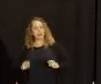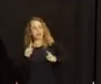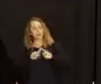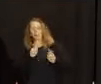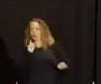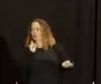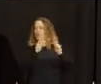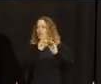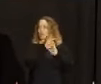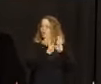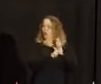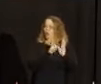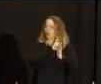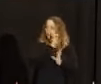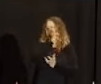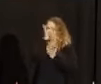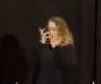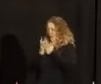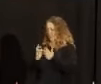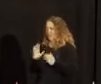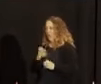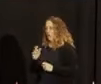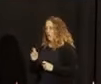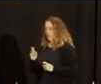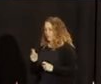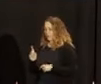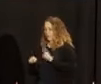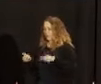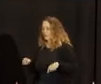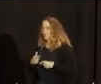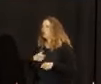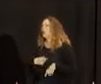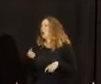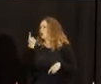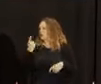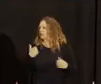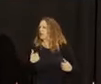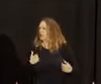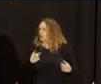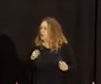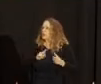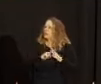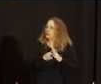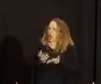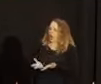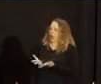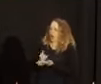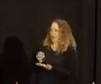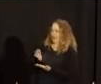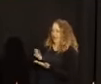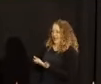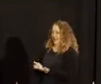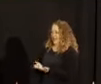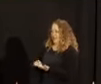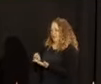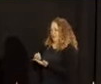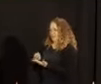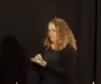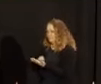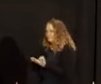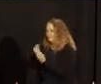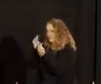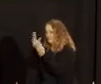and services to our actual needs, we understand that we need to start to collect those data. And for us, that looks